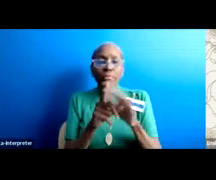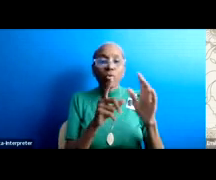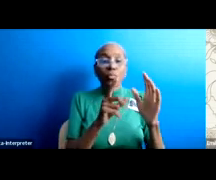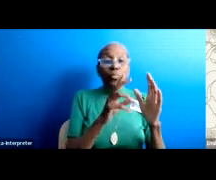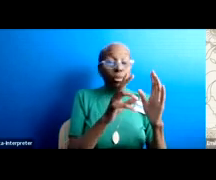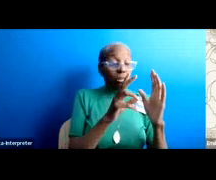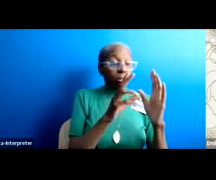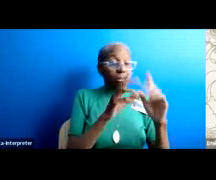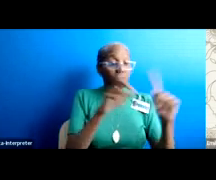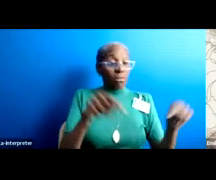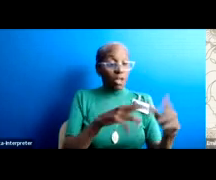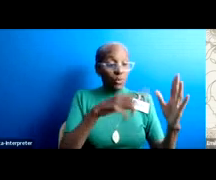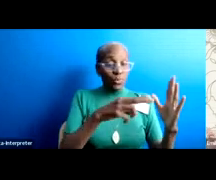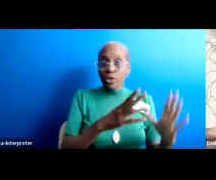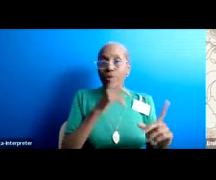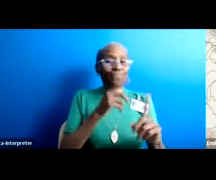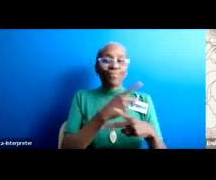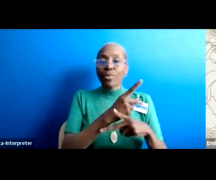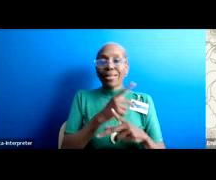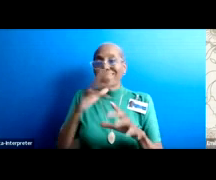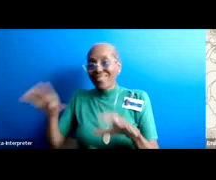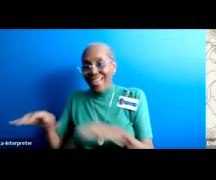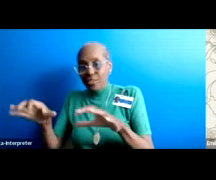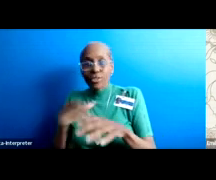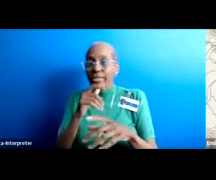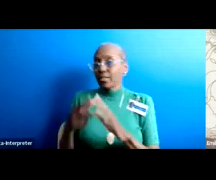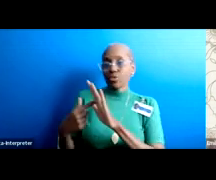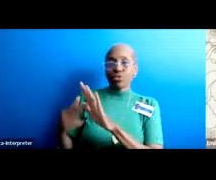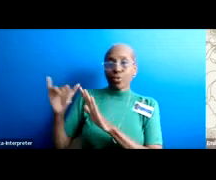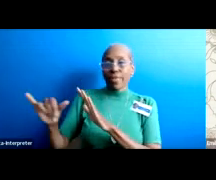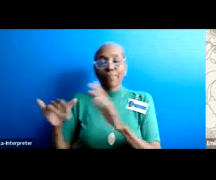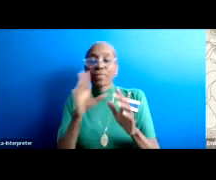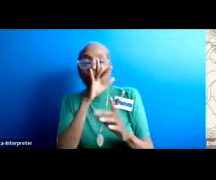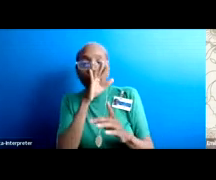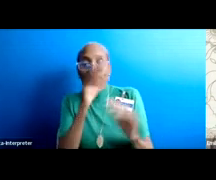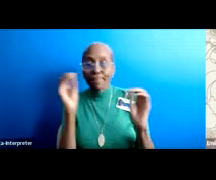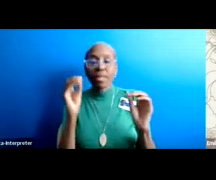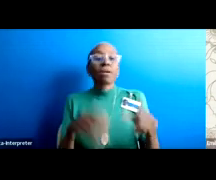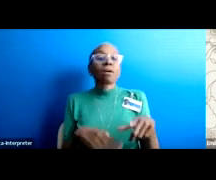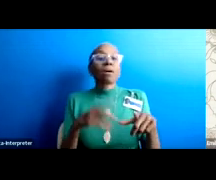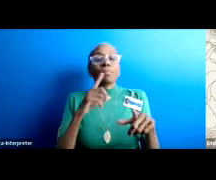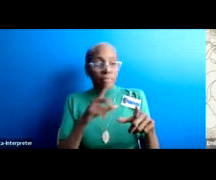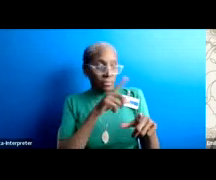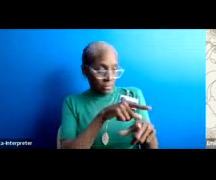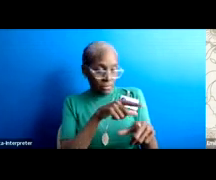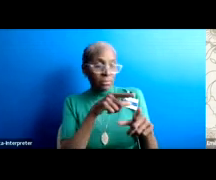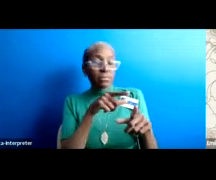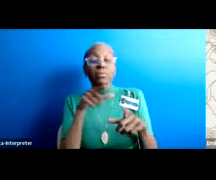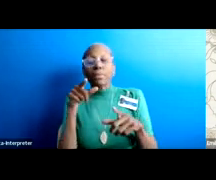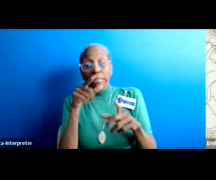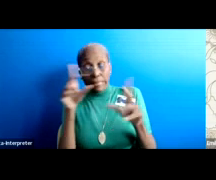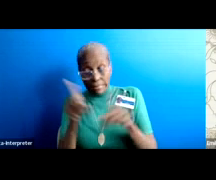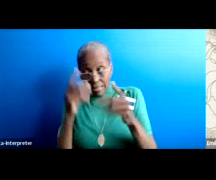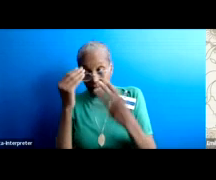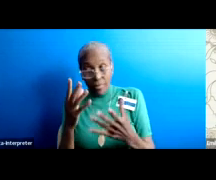reader because it's a product of an action. So making sure that they get the same information just